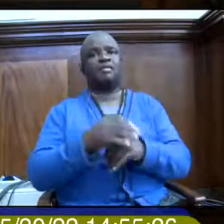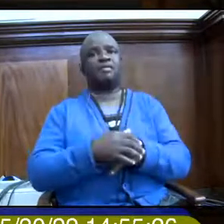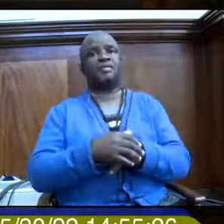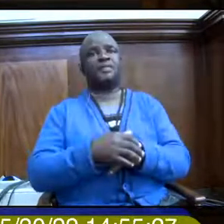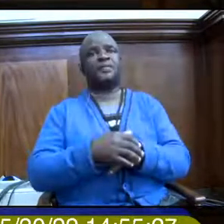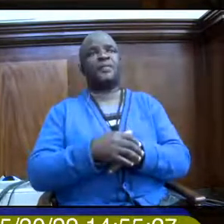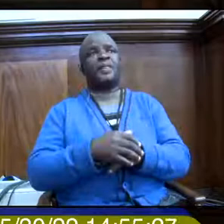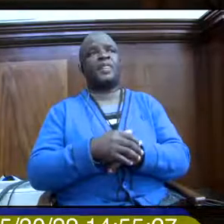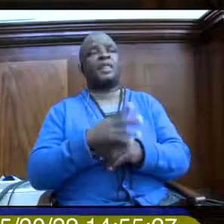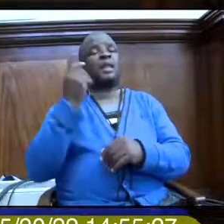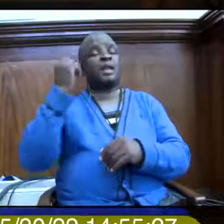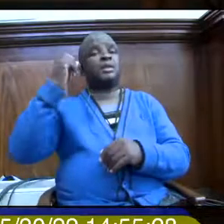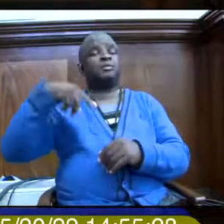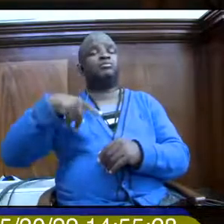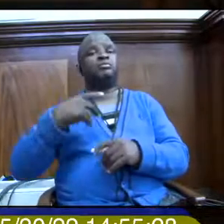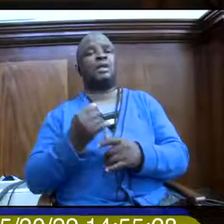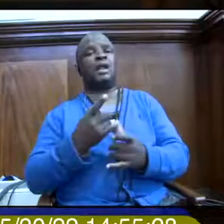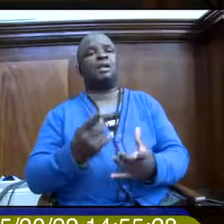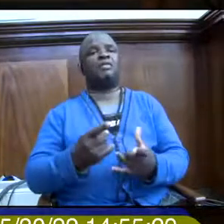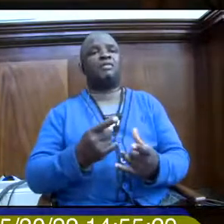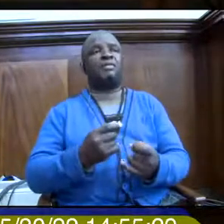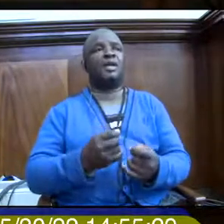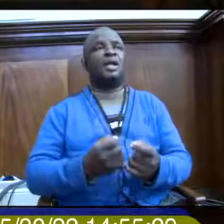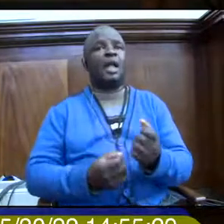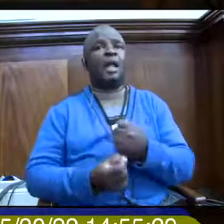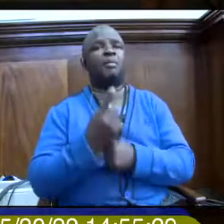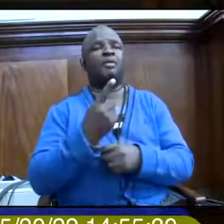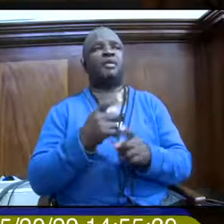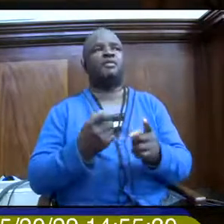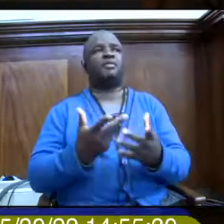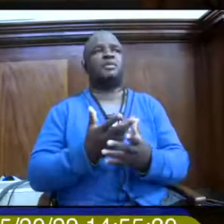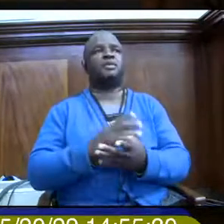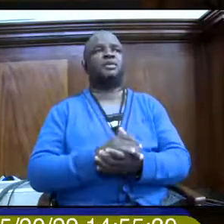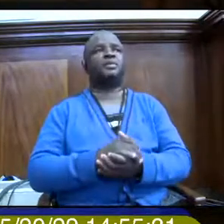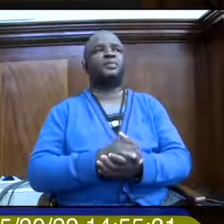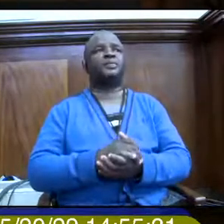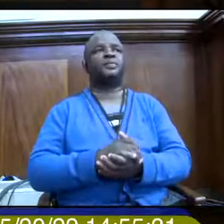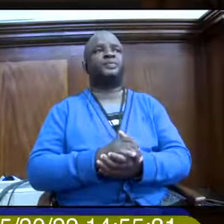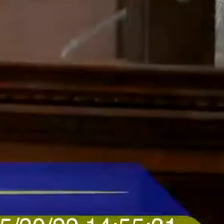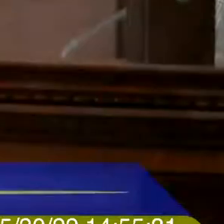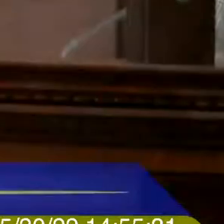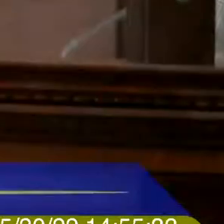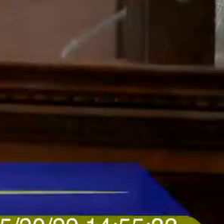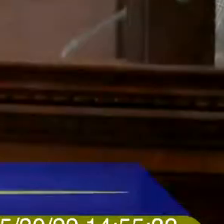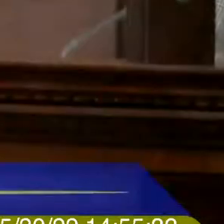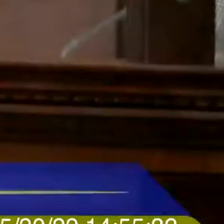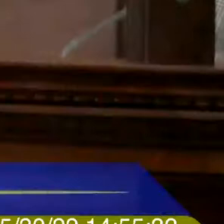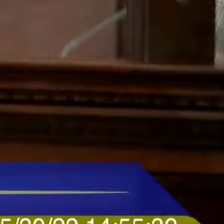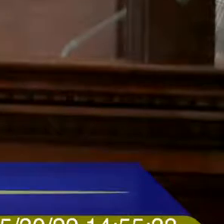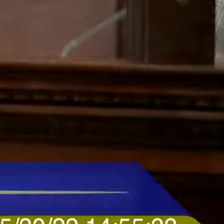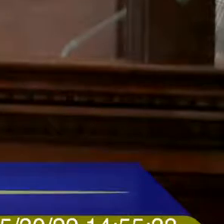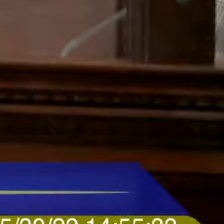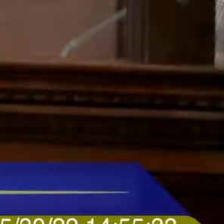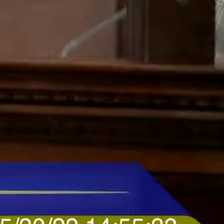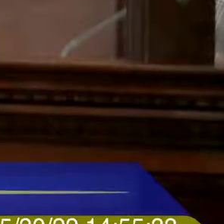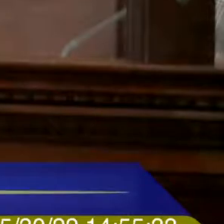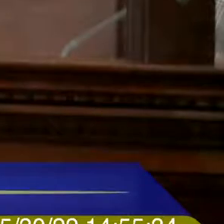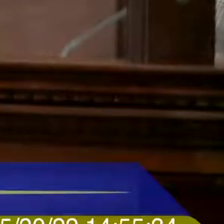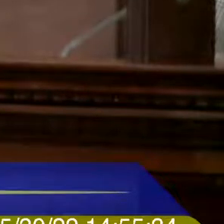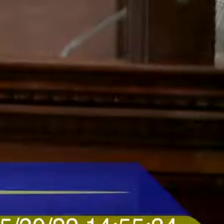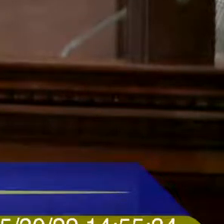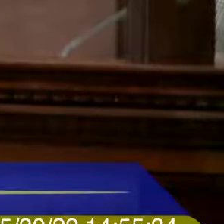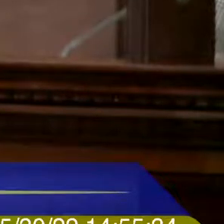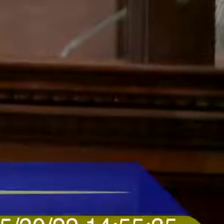point of neglect has been sharply raised by treasury in their